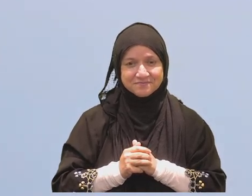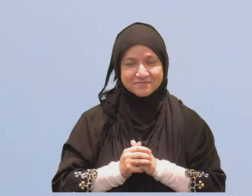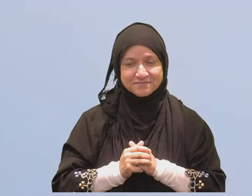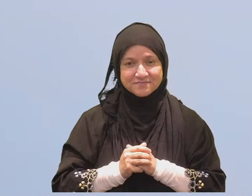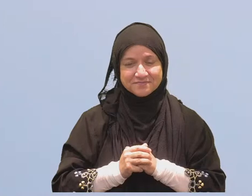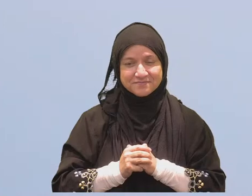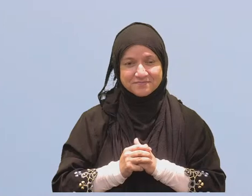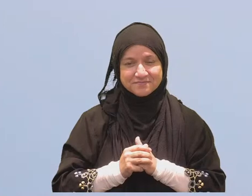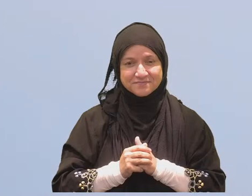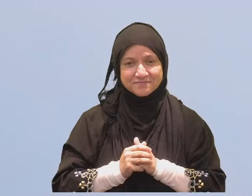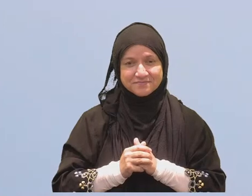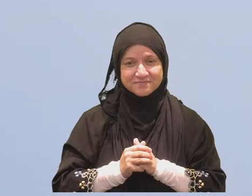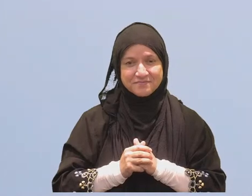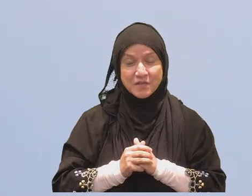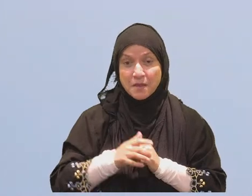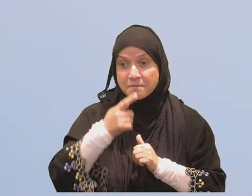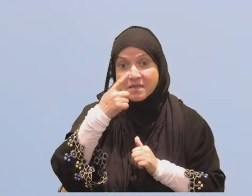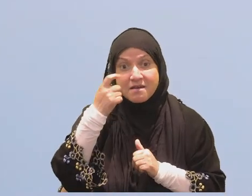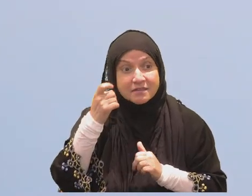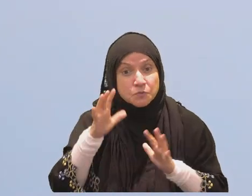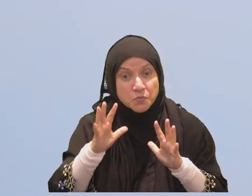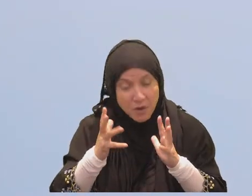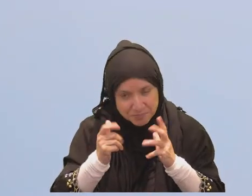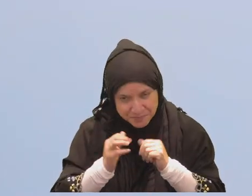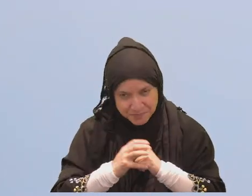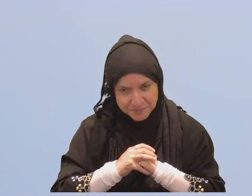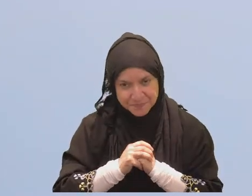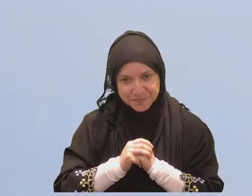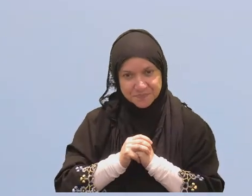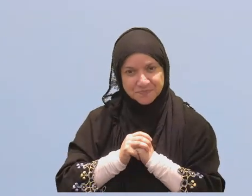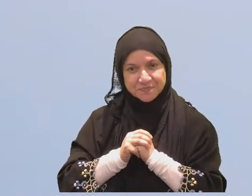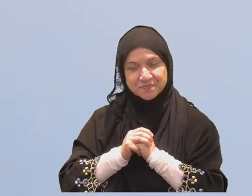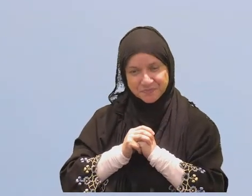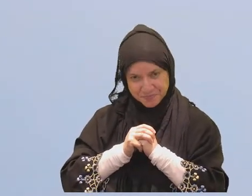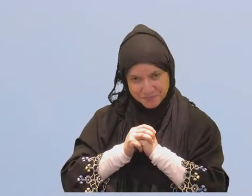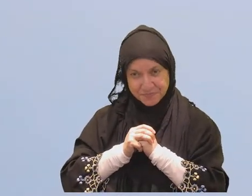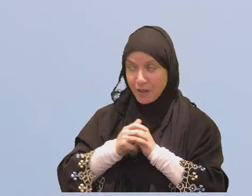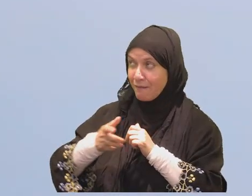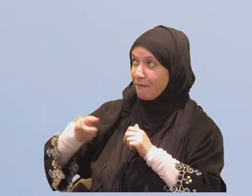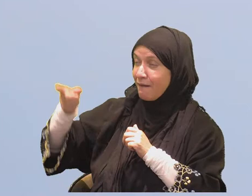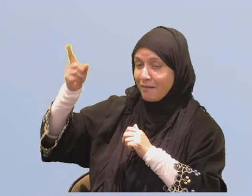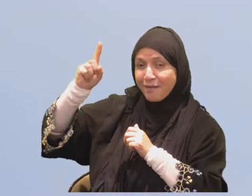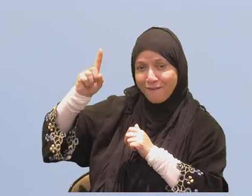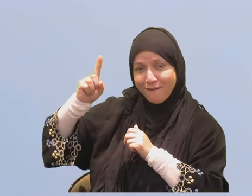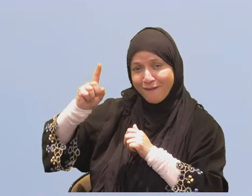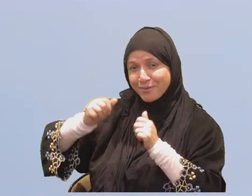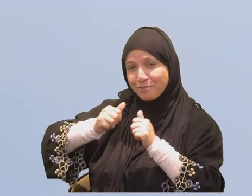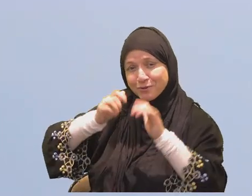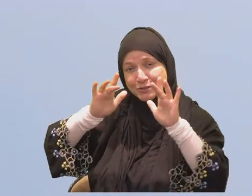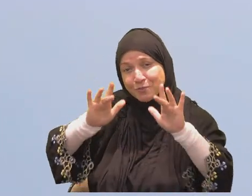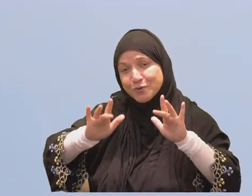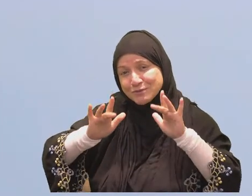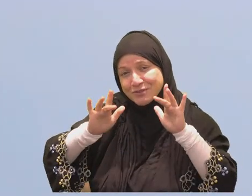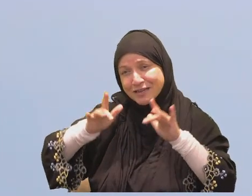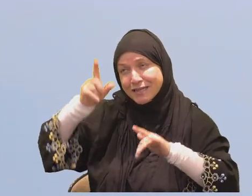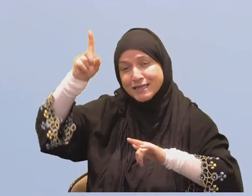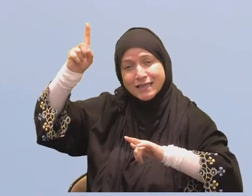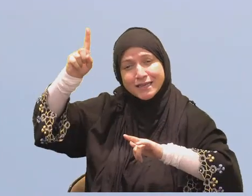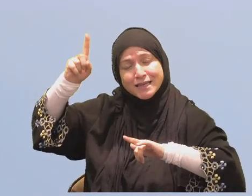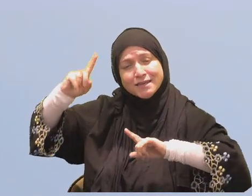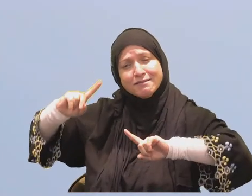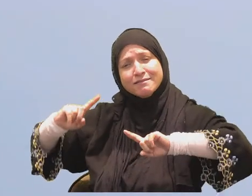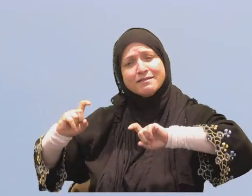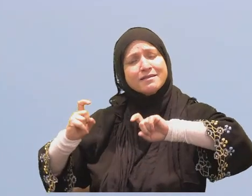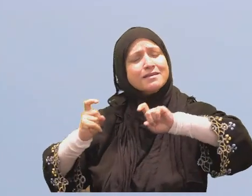Because what is the mercy of Allah Ta'ala, He gives us a standard for determining right for wrong. And it